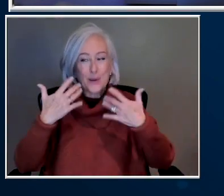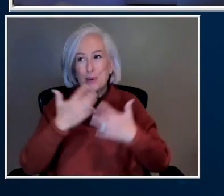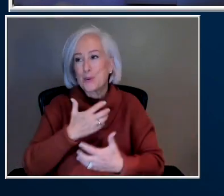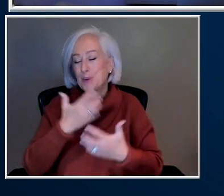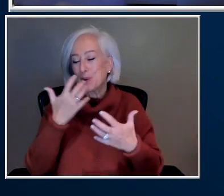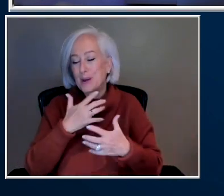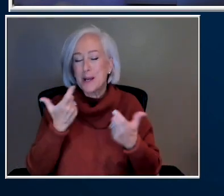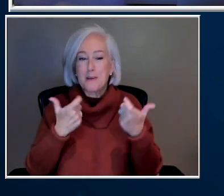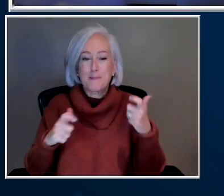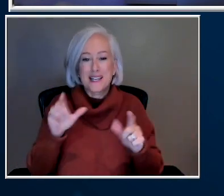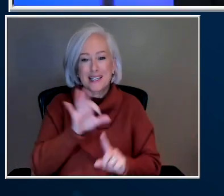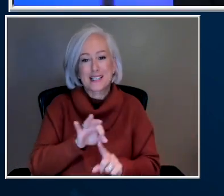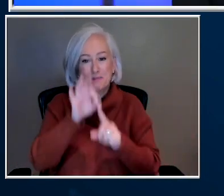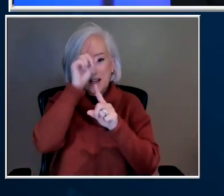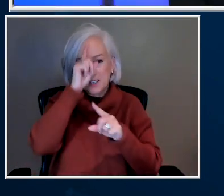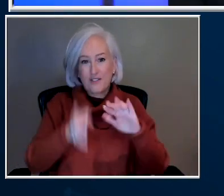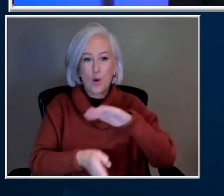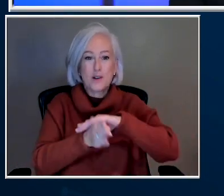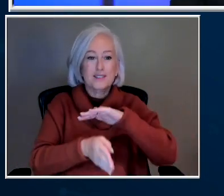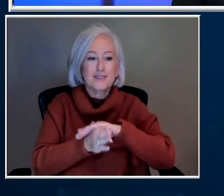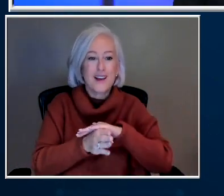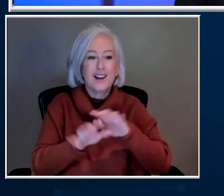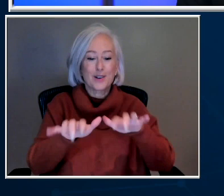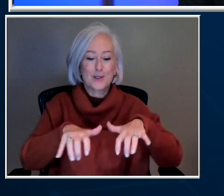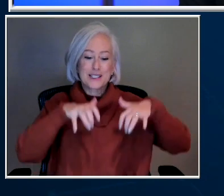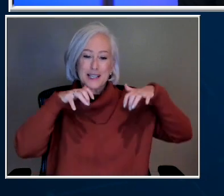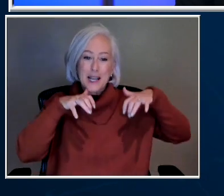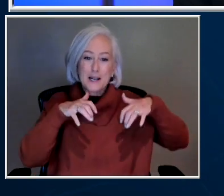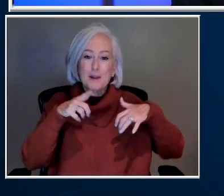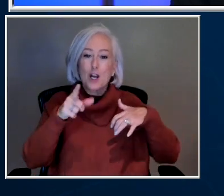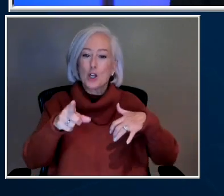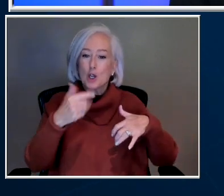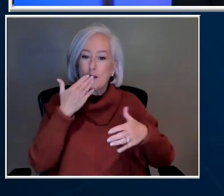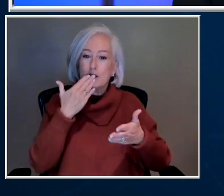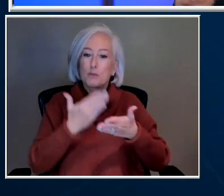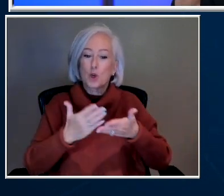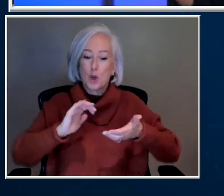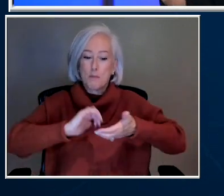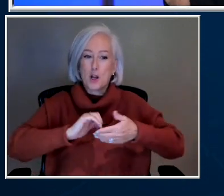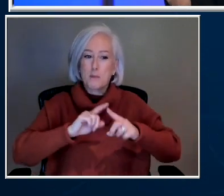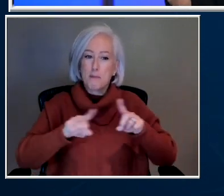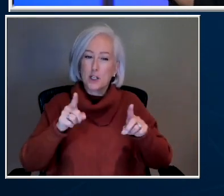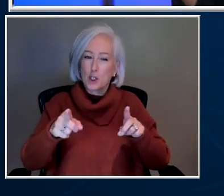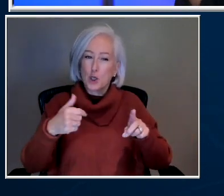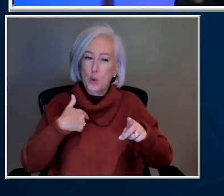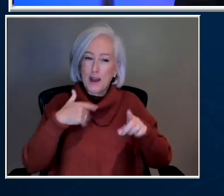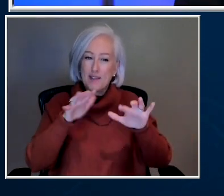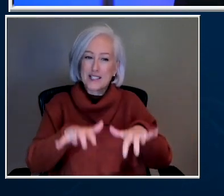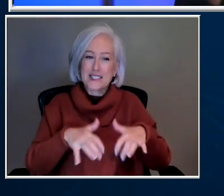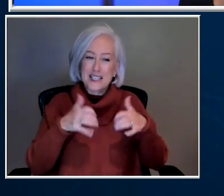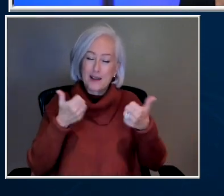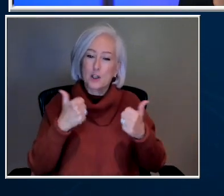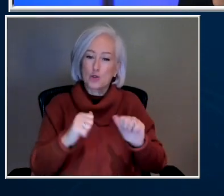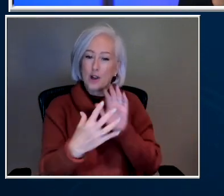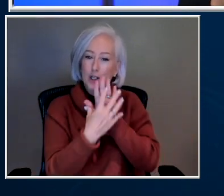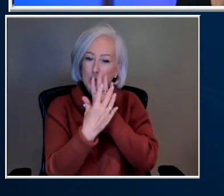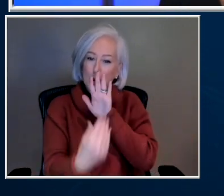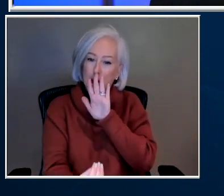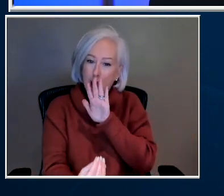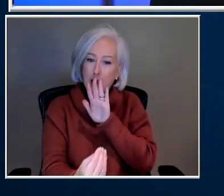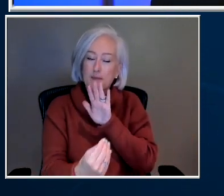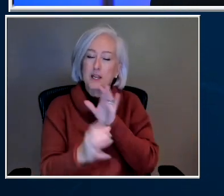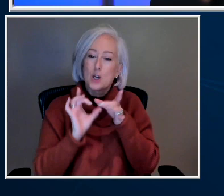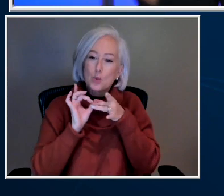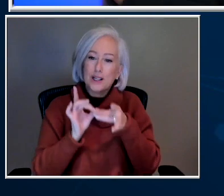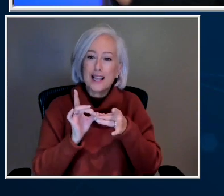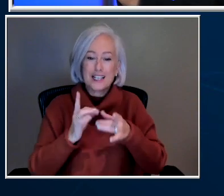stadium. You've made some strategic partnerships, but do you have a stadium that you're trying to emulate when it comes to atmosphere, or do you